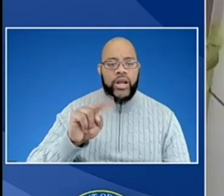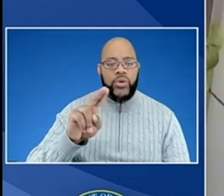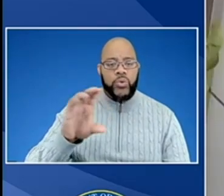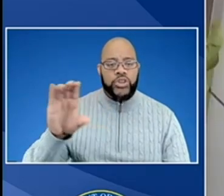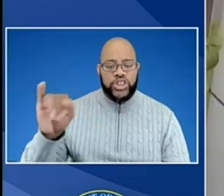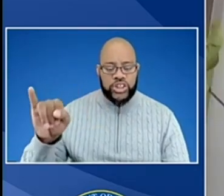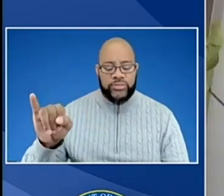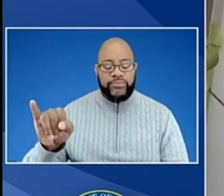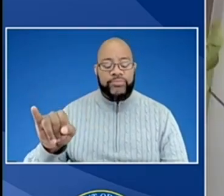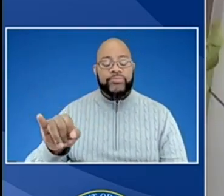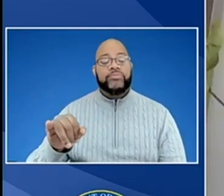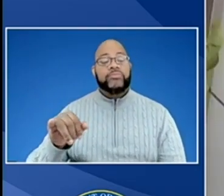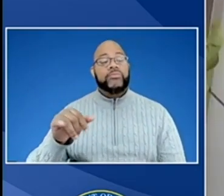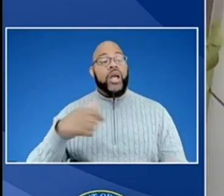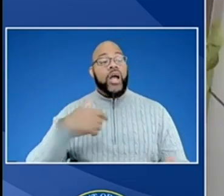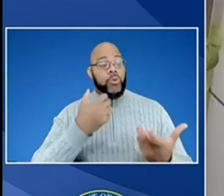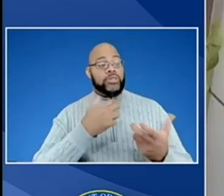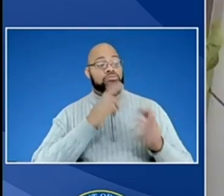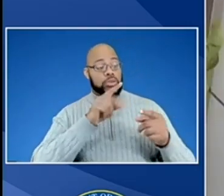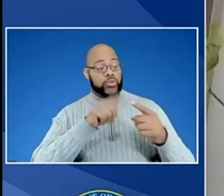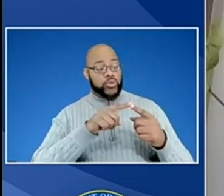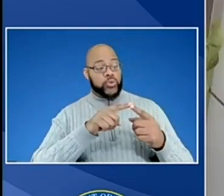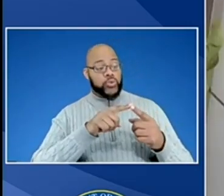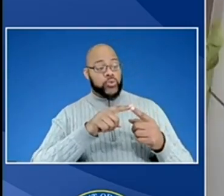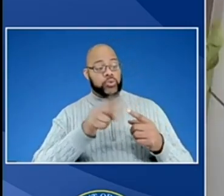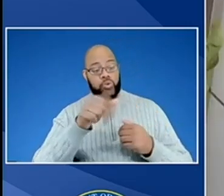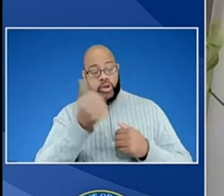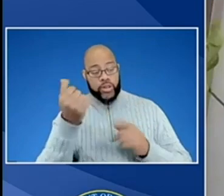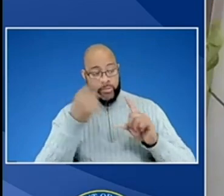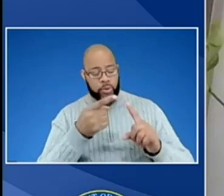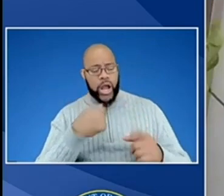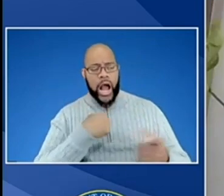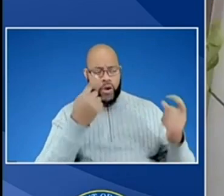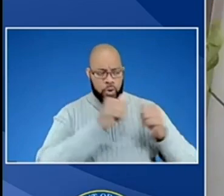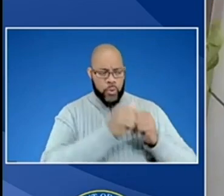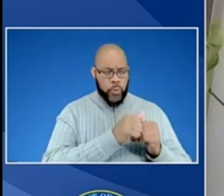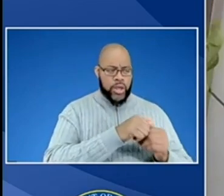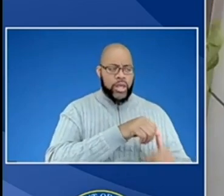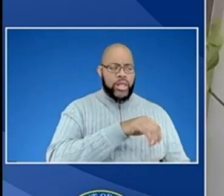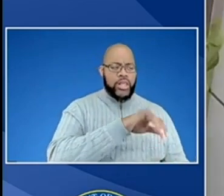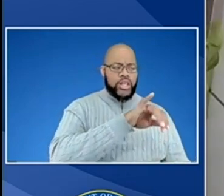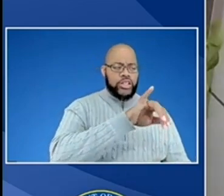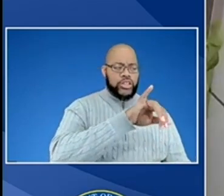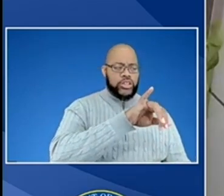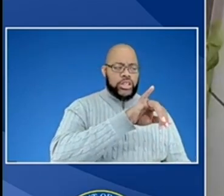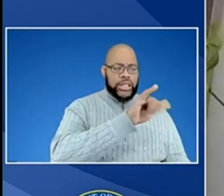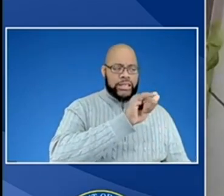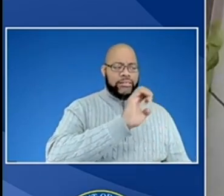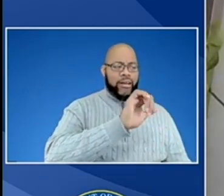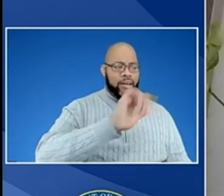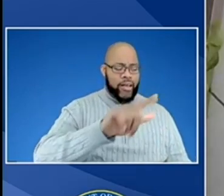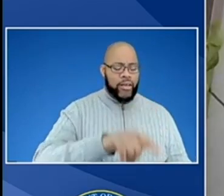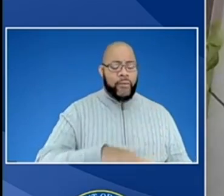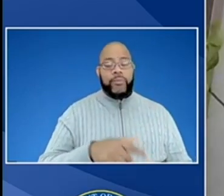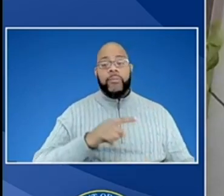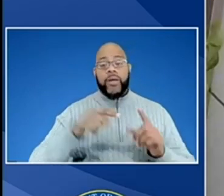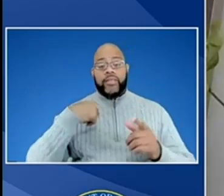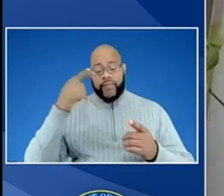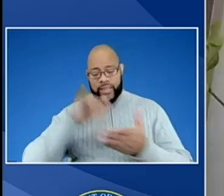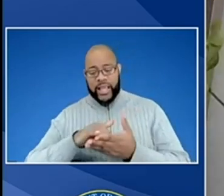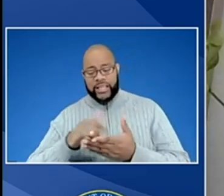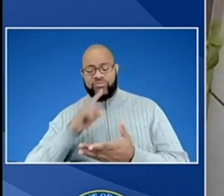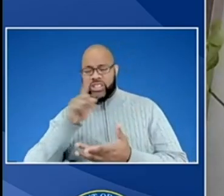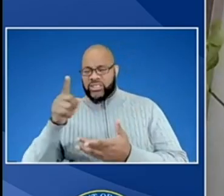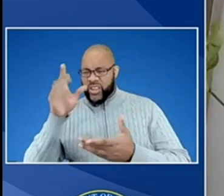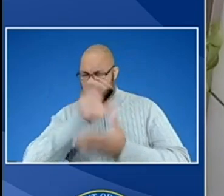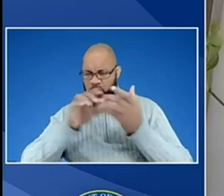said. I just wanted to respond briefly to two other points made by Scott. The first is that I strongly agree that it is confusing here to